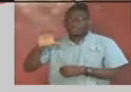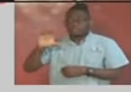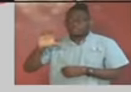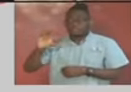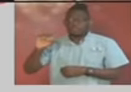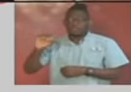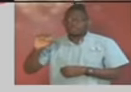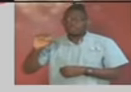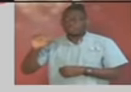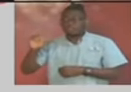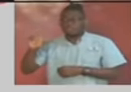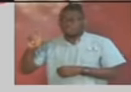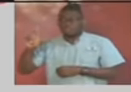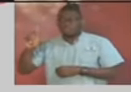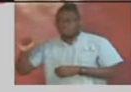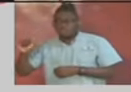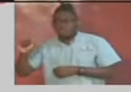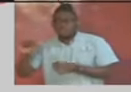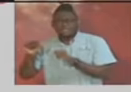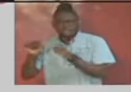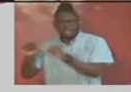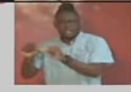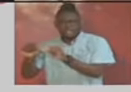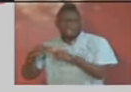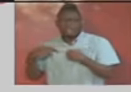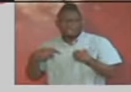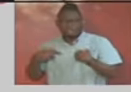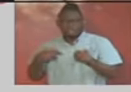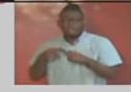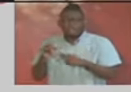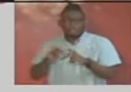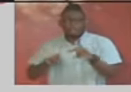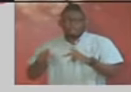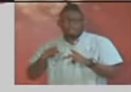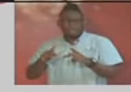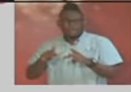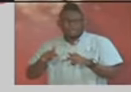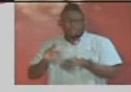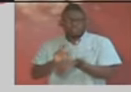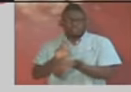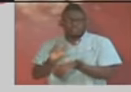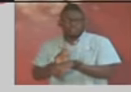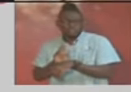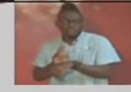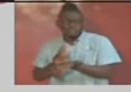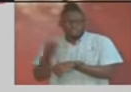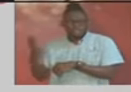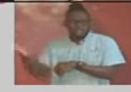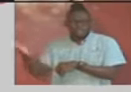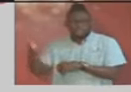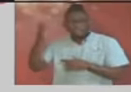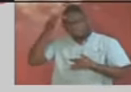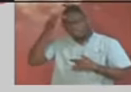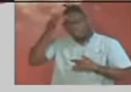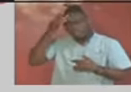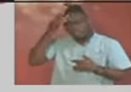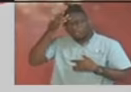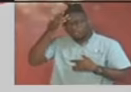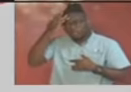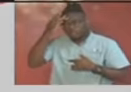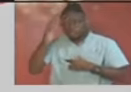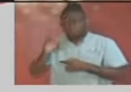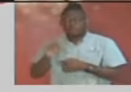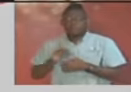and that continues to be the case. Maybe a month or 2 ago, we would have taken the decision to try to get the majority of